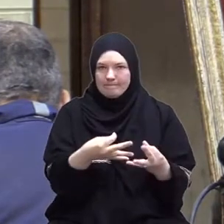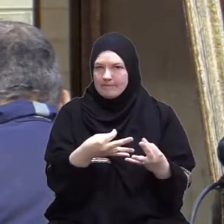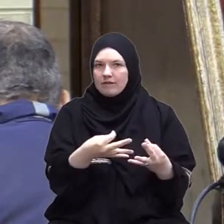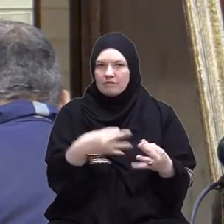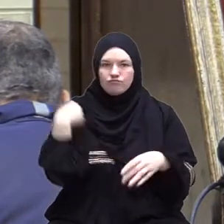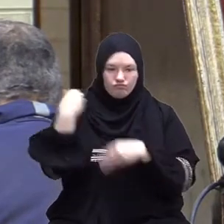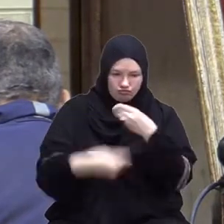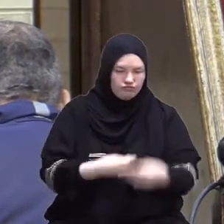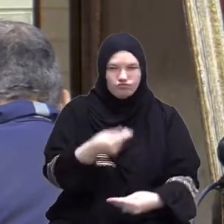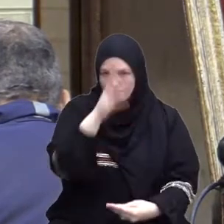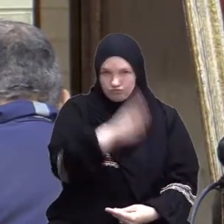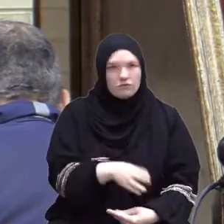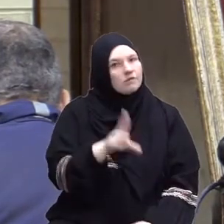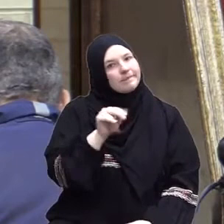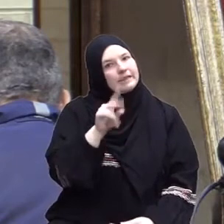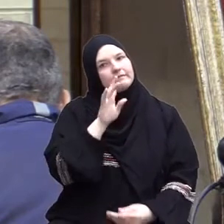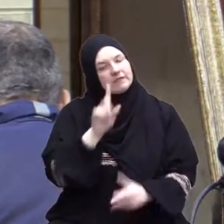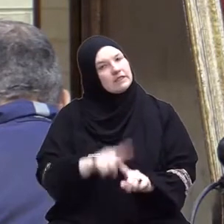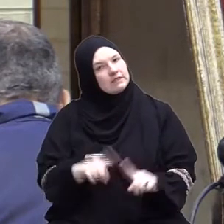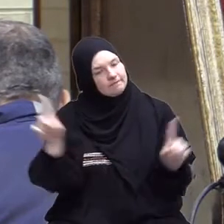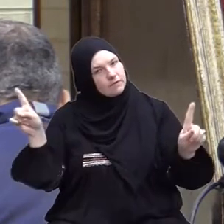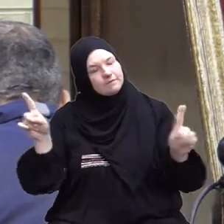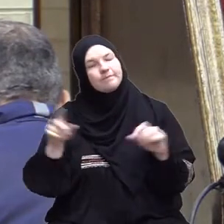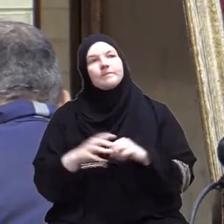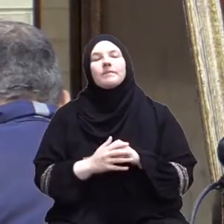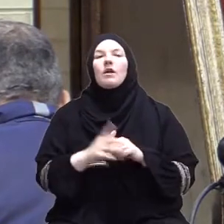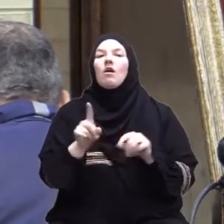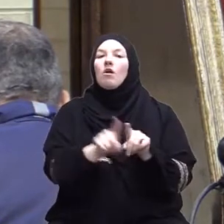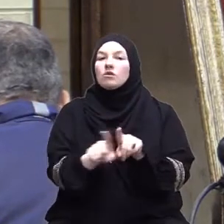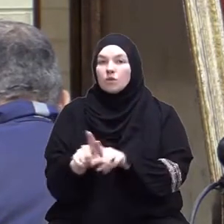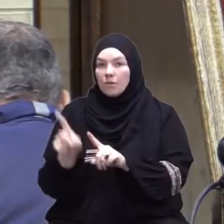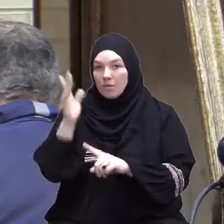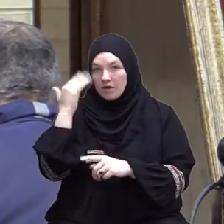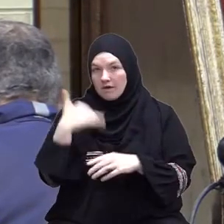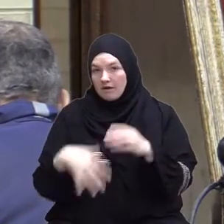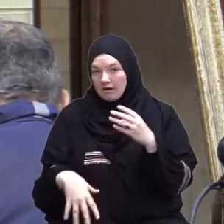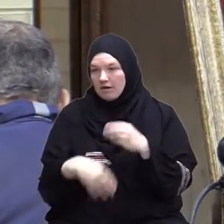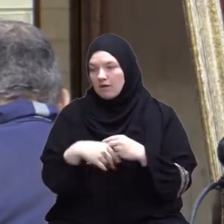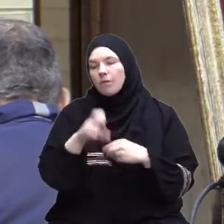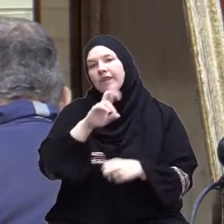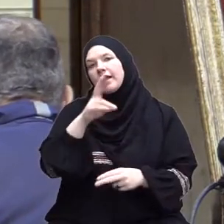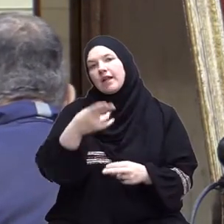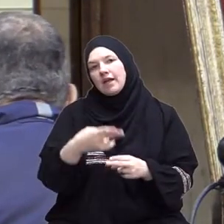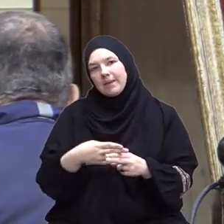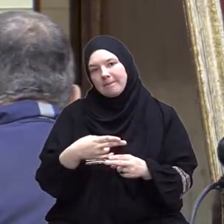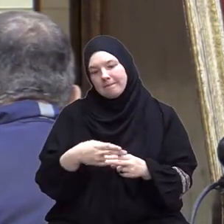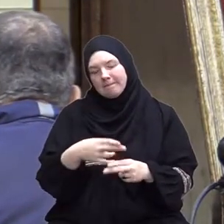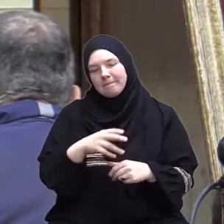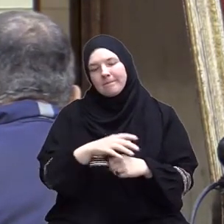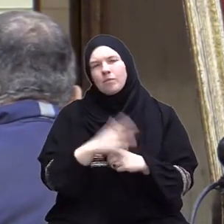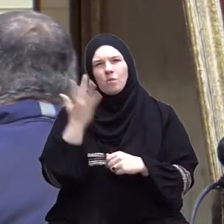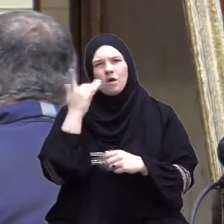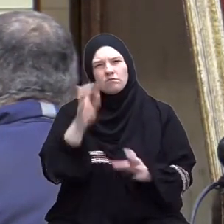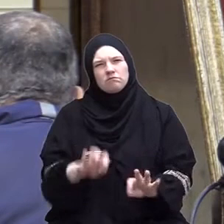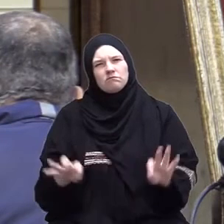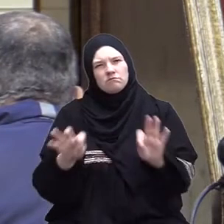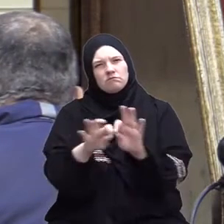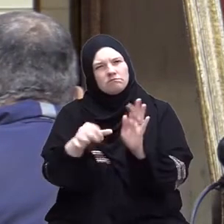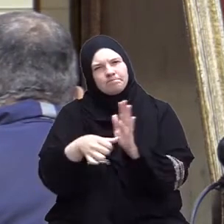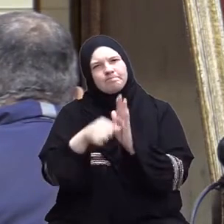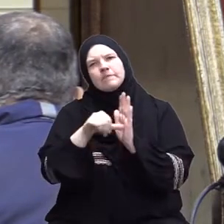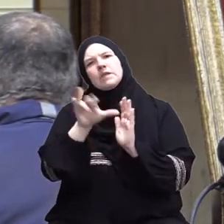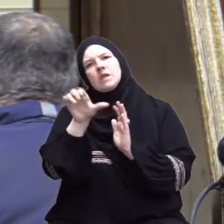be a significant issue. Also, while we'll add it with the name, I want